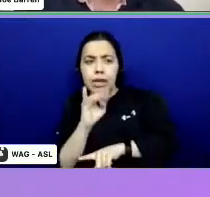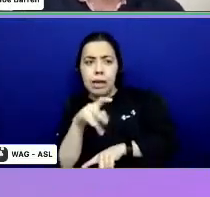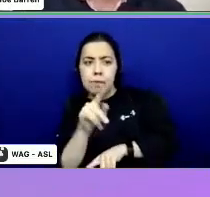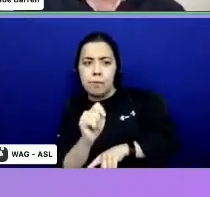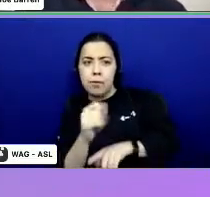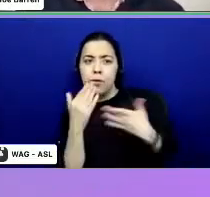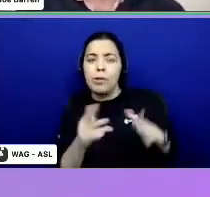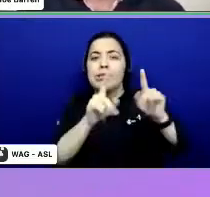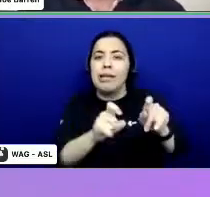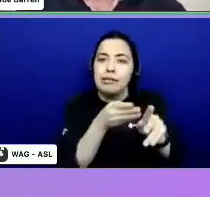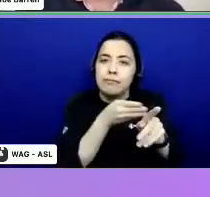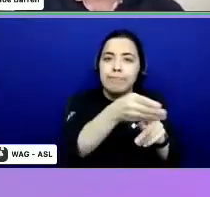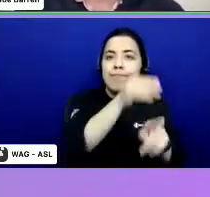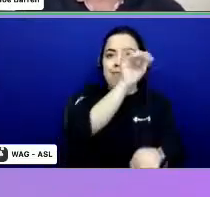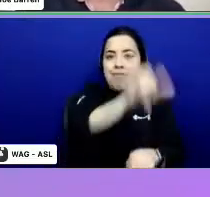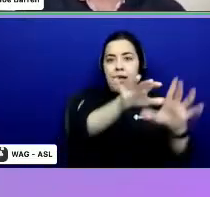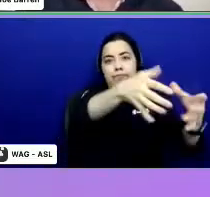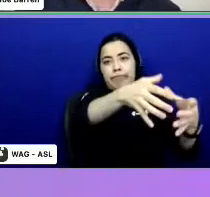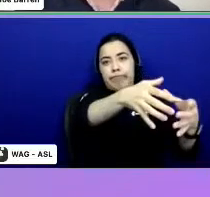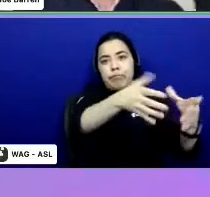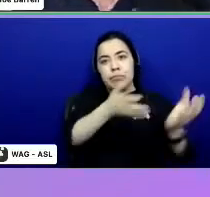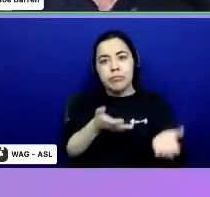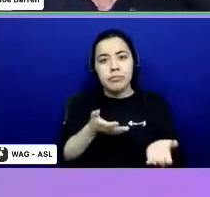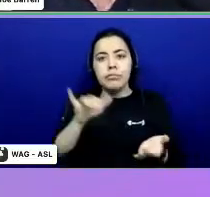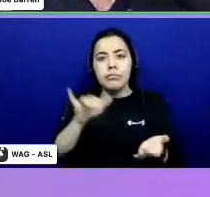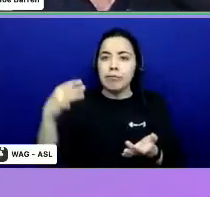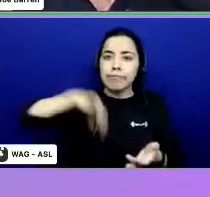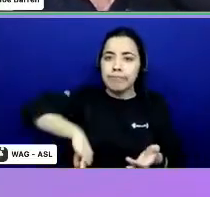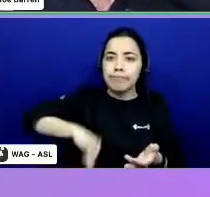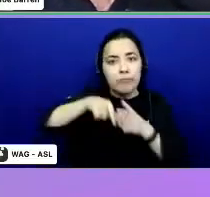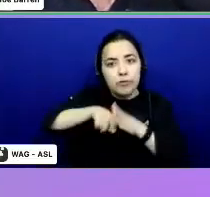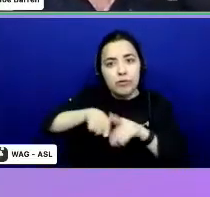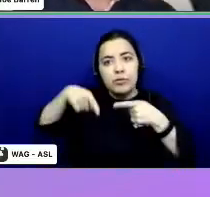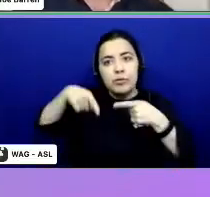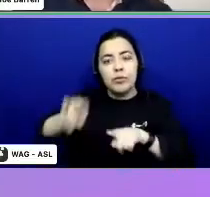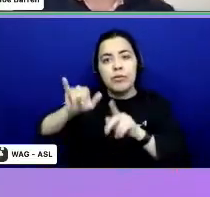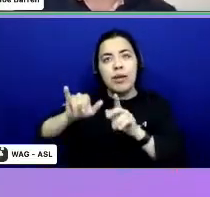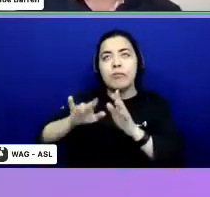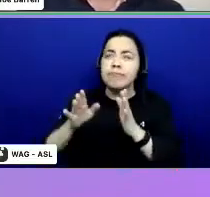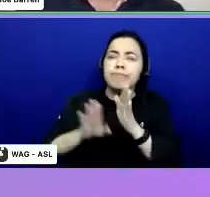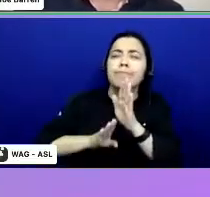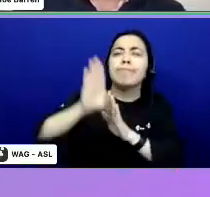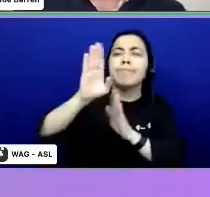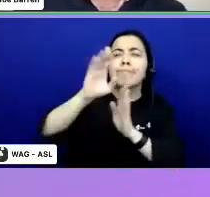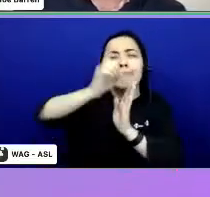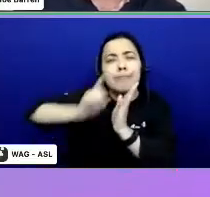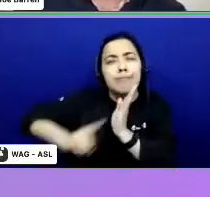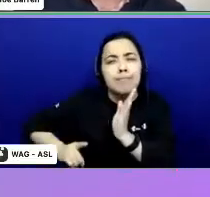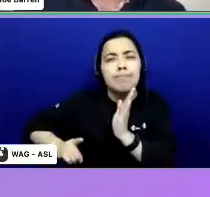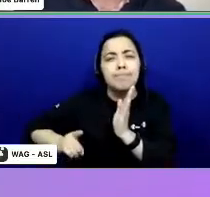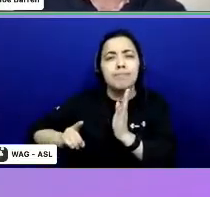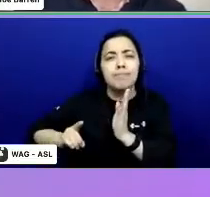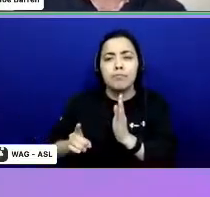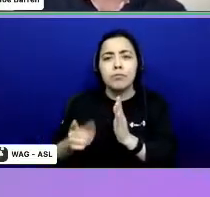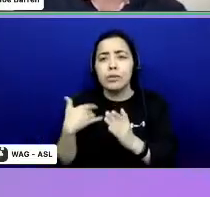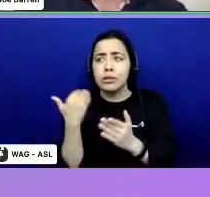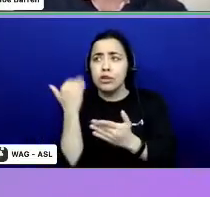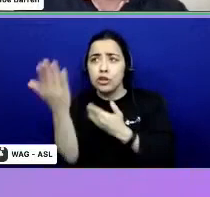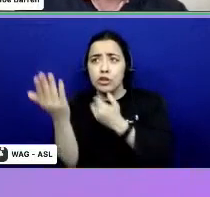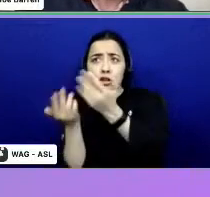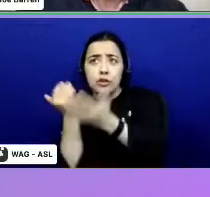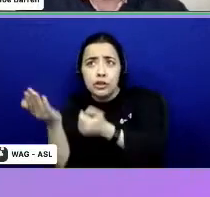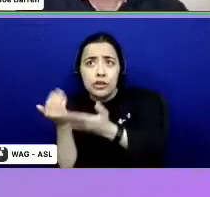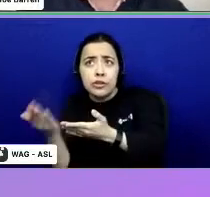tests. And this can also be very useful during the design process. We can suggest fixes during